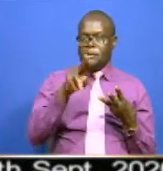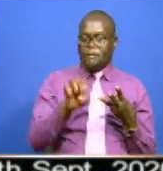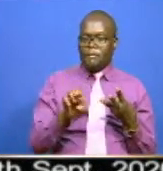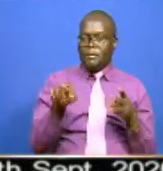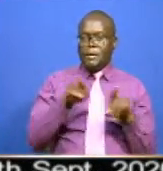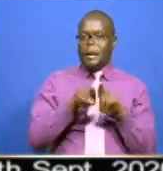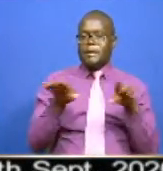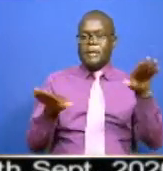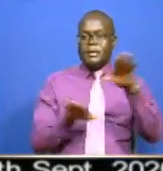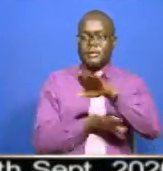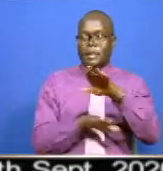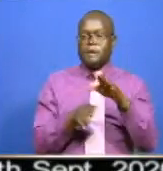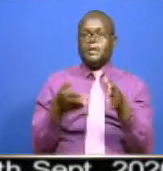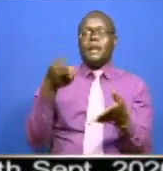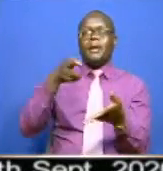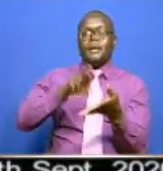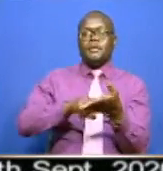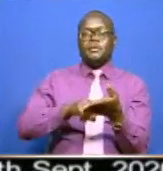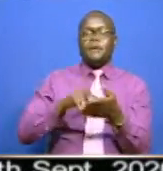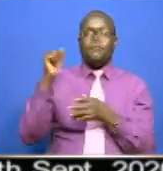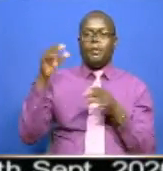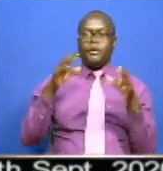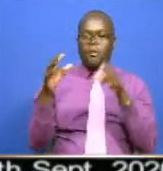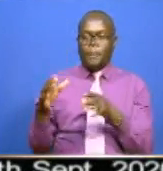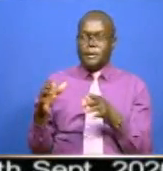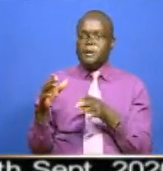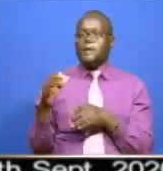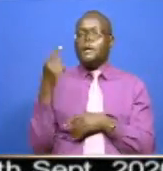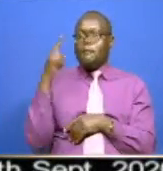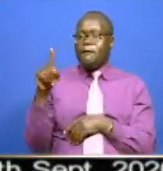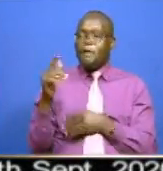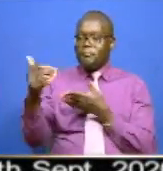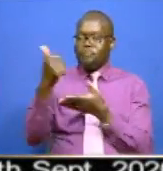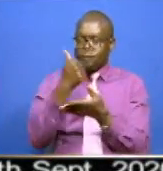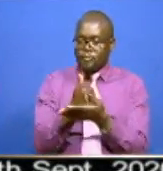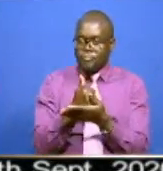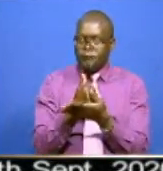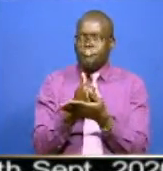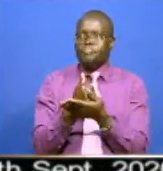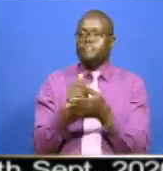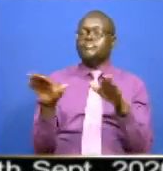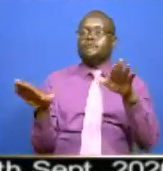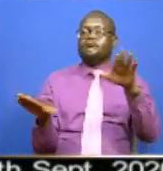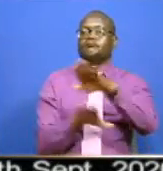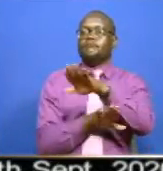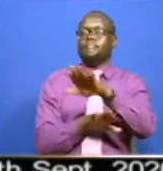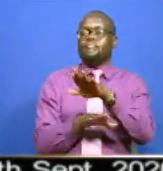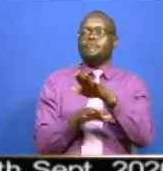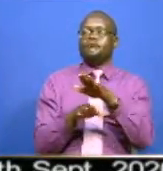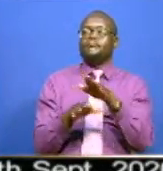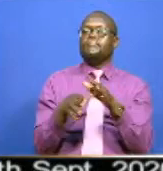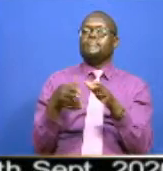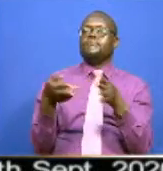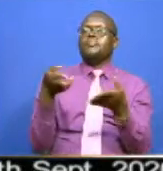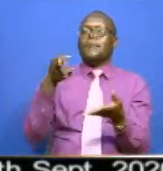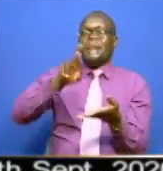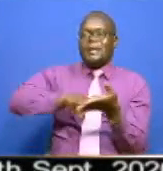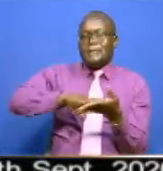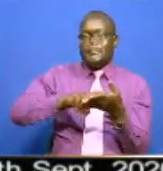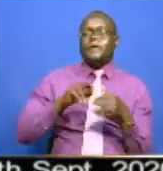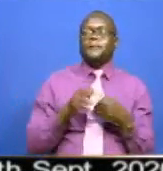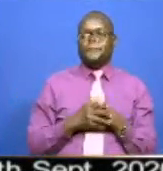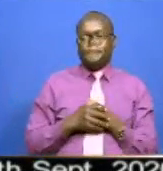Assistant Registrars for the appointment as Assistant Registrars. Mr.